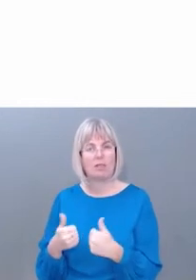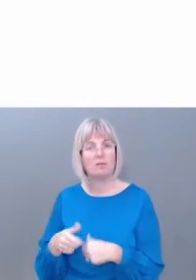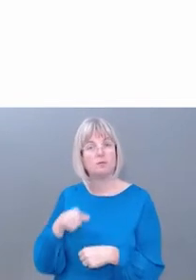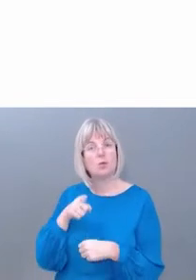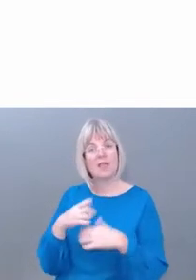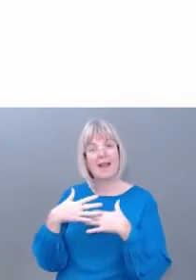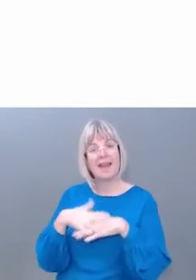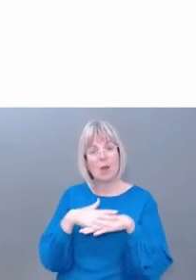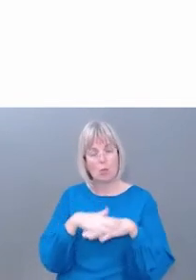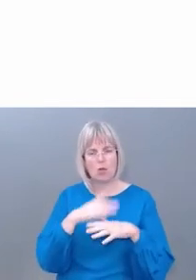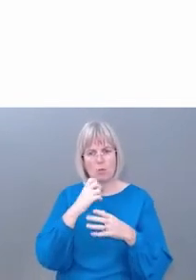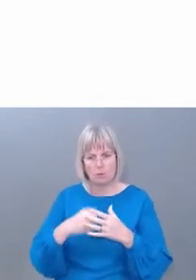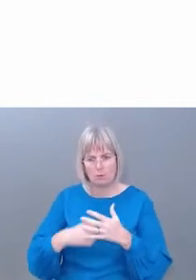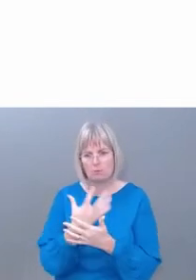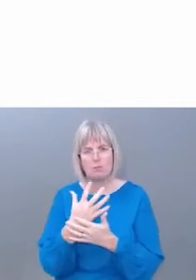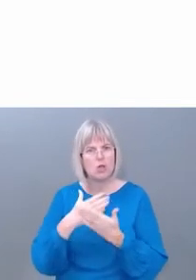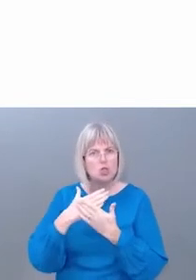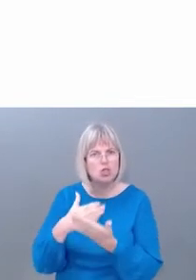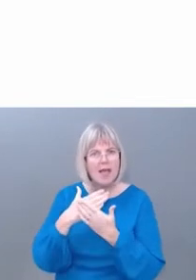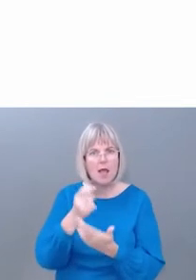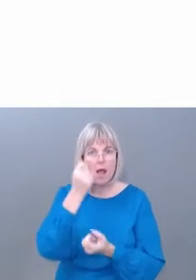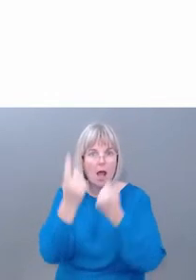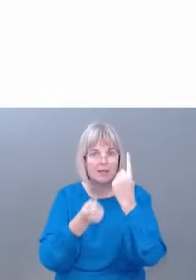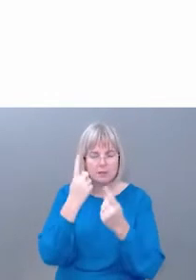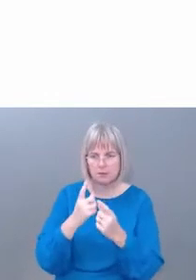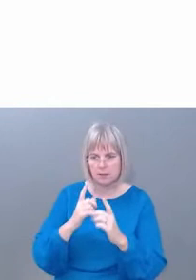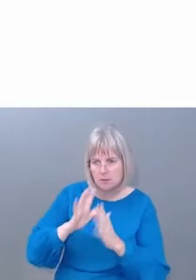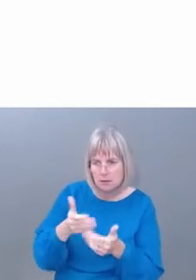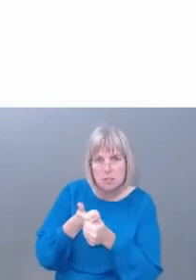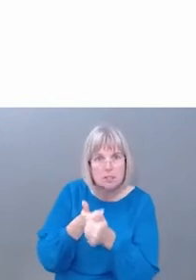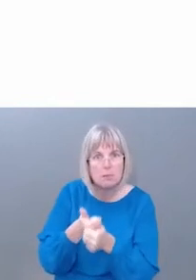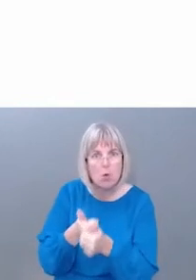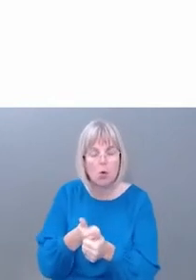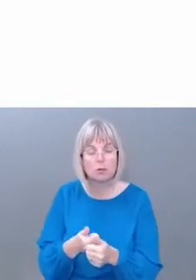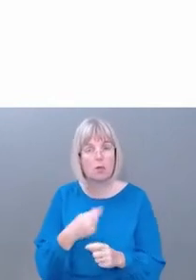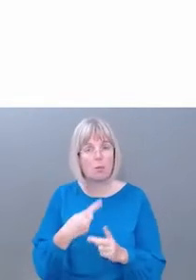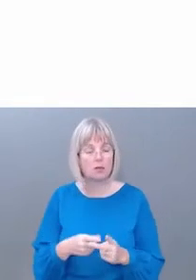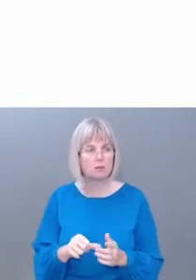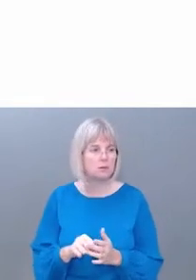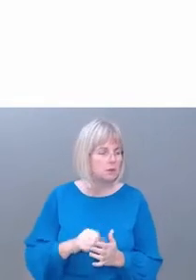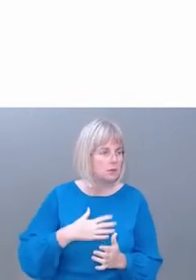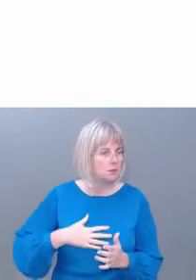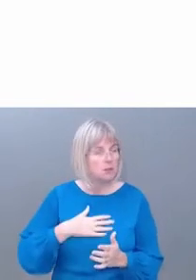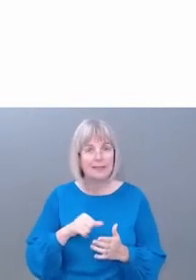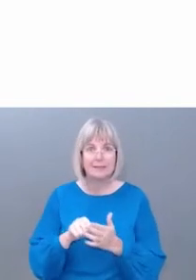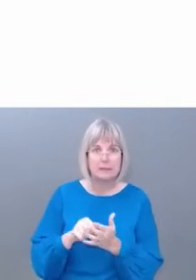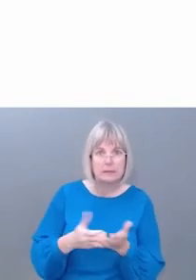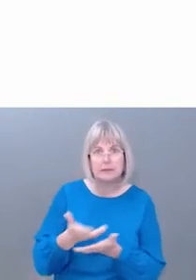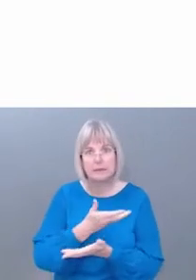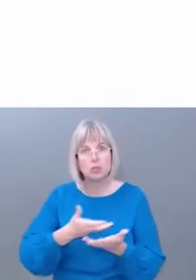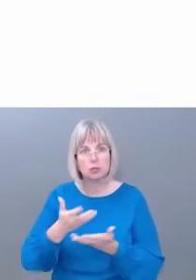share ideas, we provide support, and we have really difficult discussions, which I'll talk about later, around